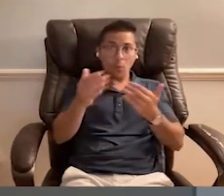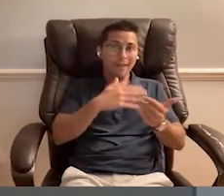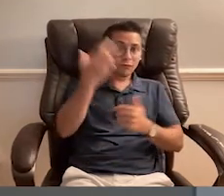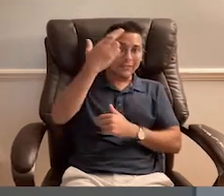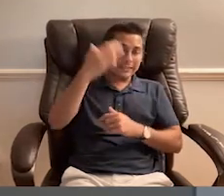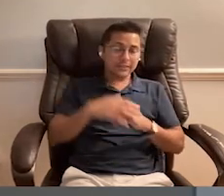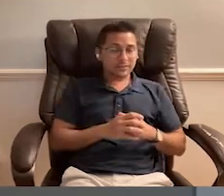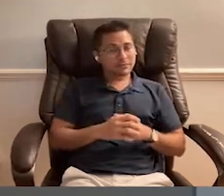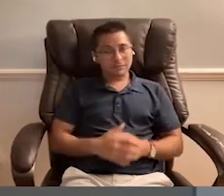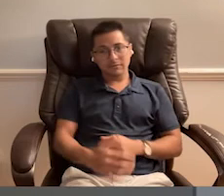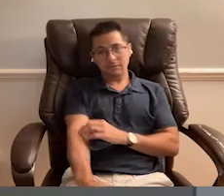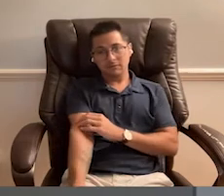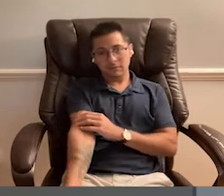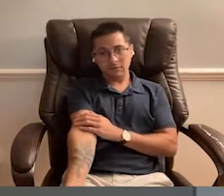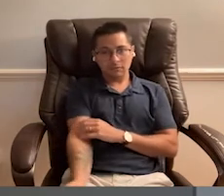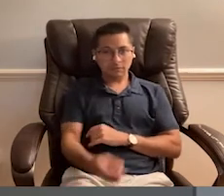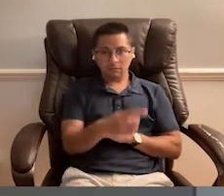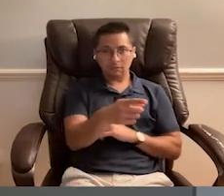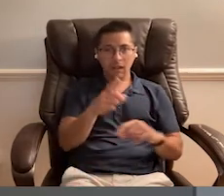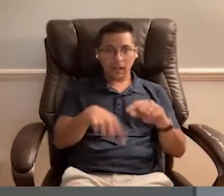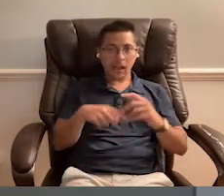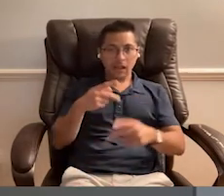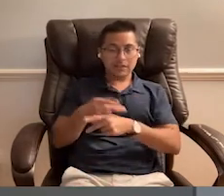is disabled themselves for whatever reason.